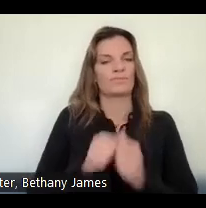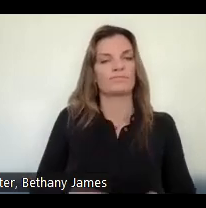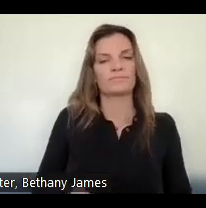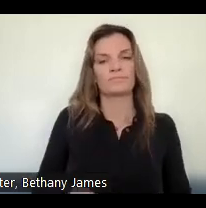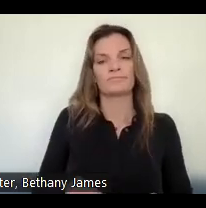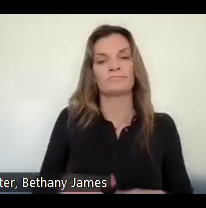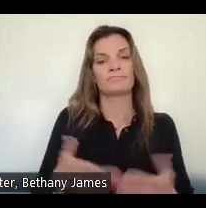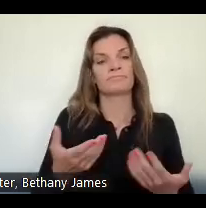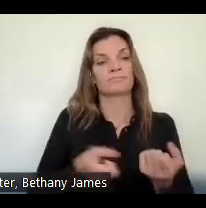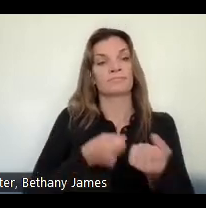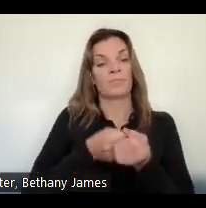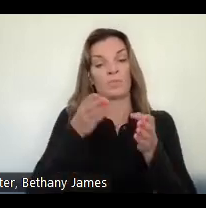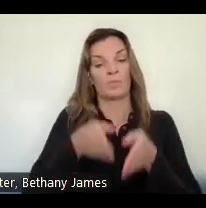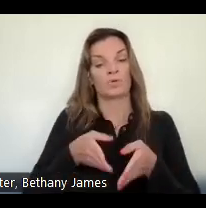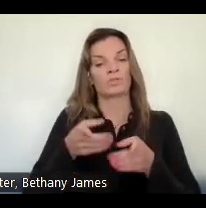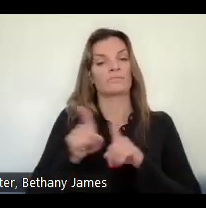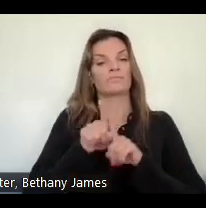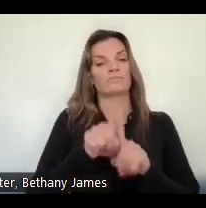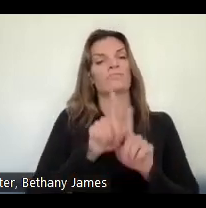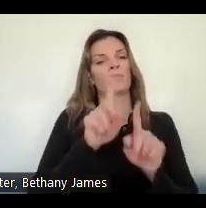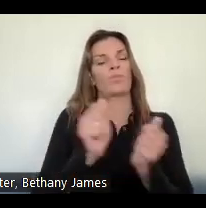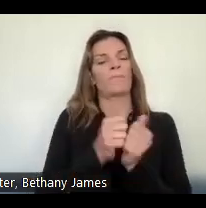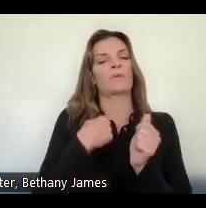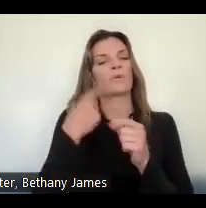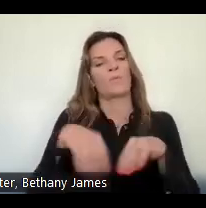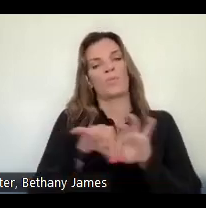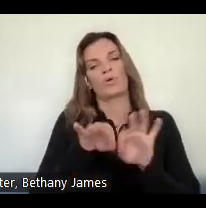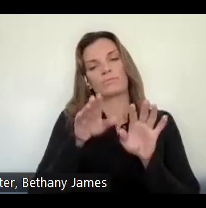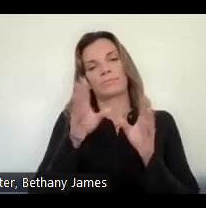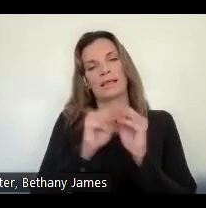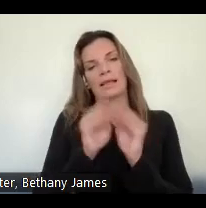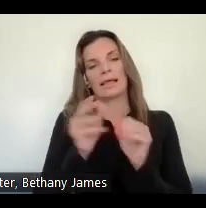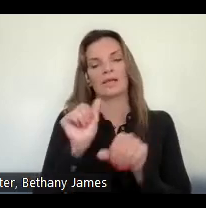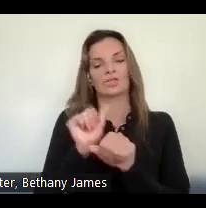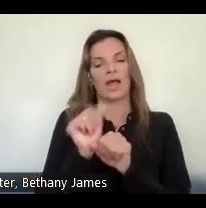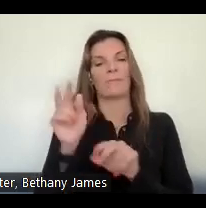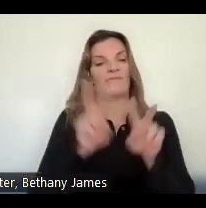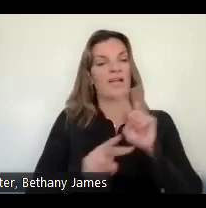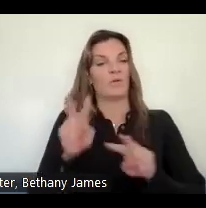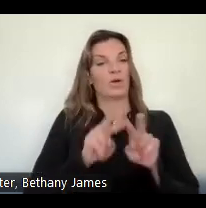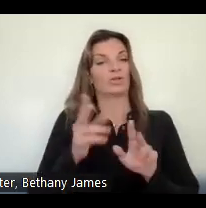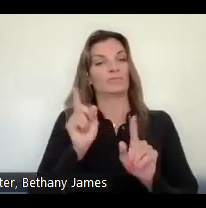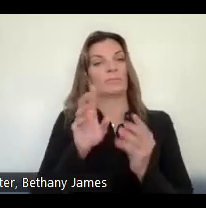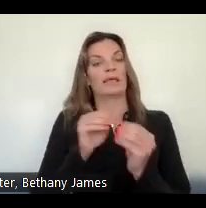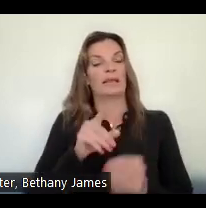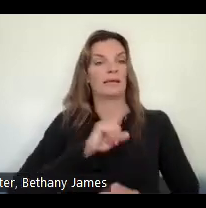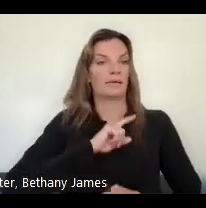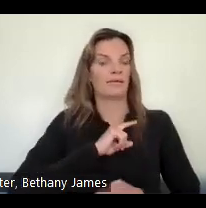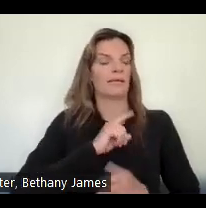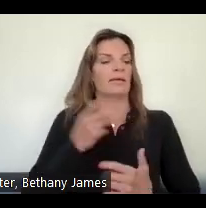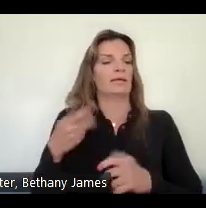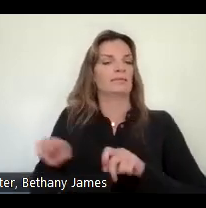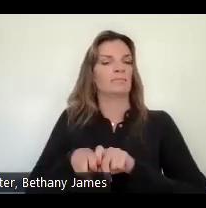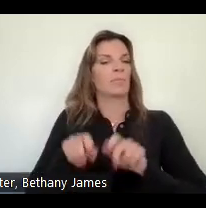support person to important meetings, such as a job evaluation, can help the individual ask questions, remember